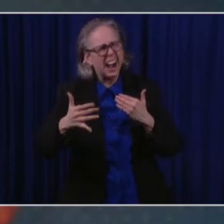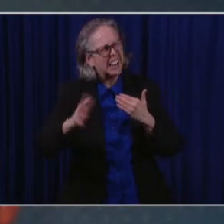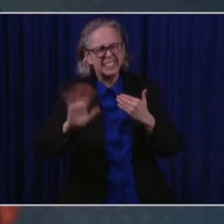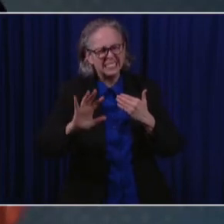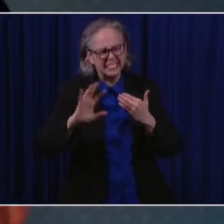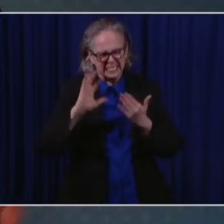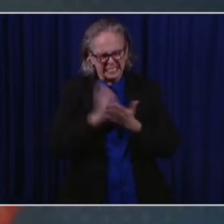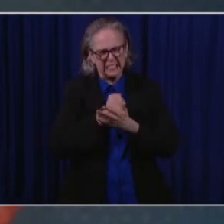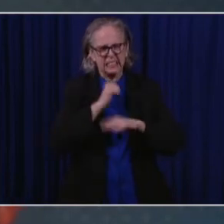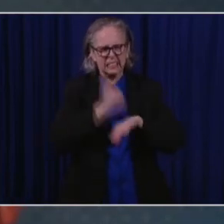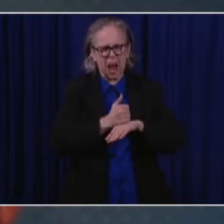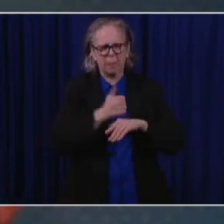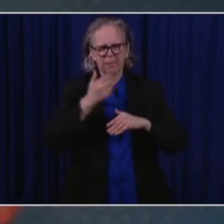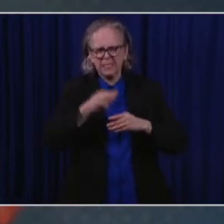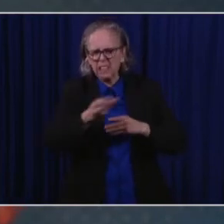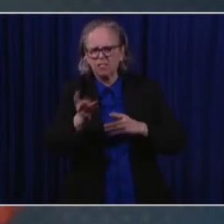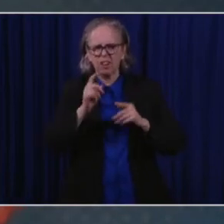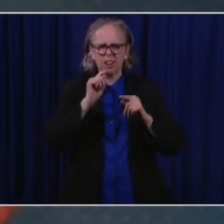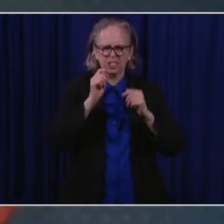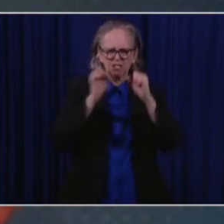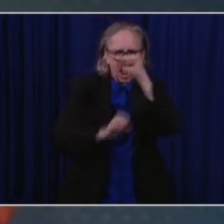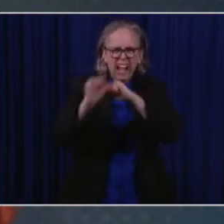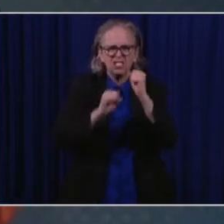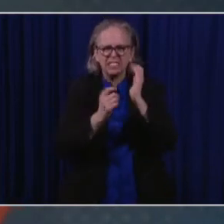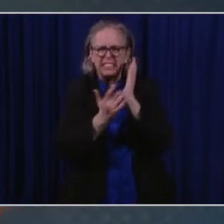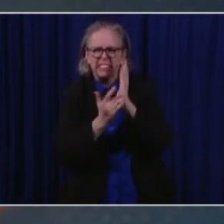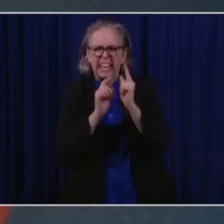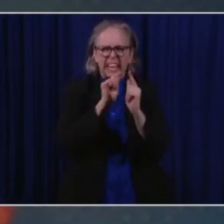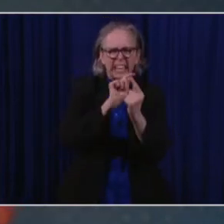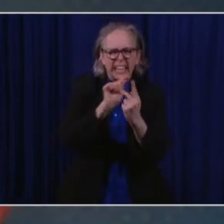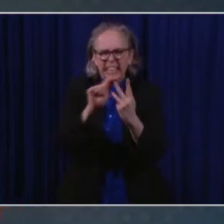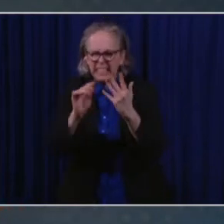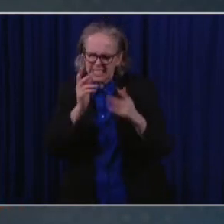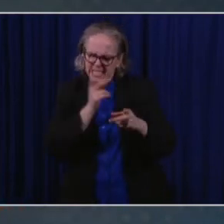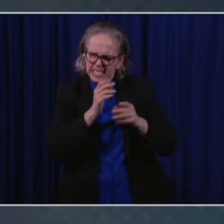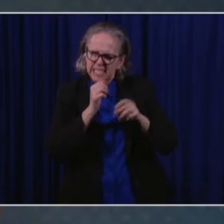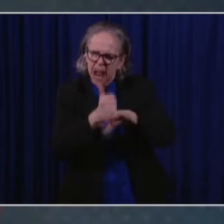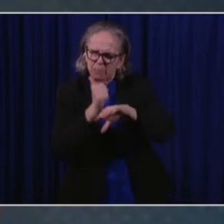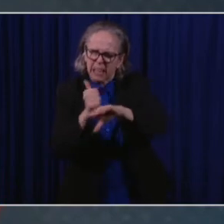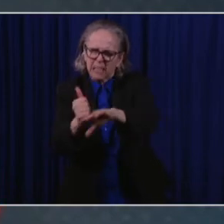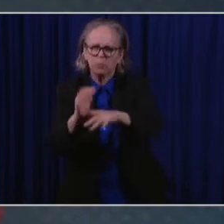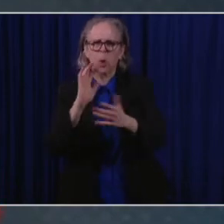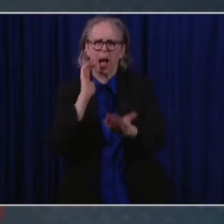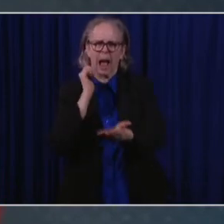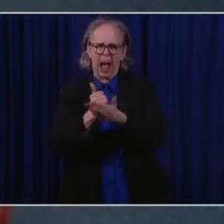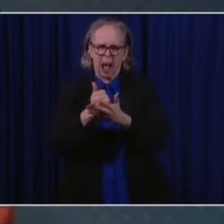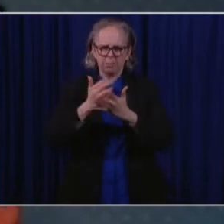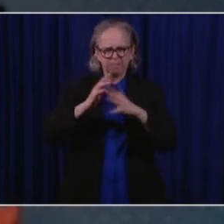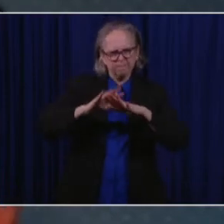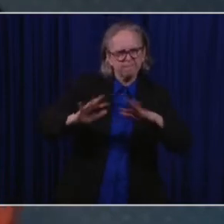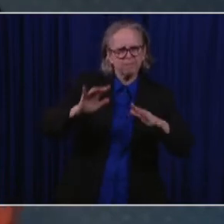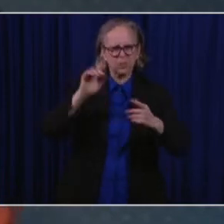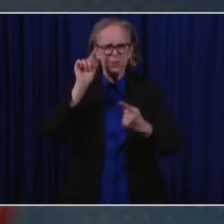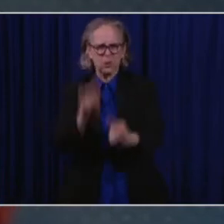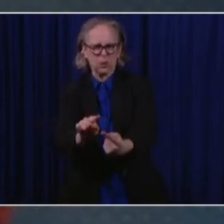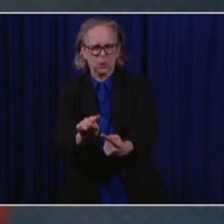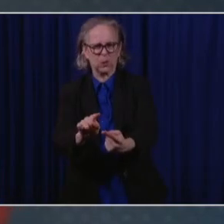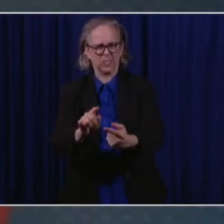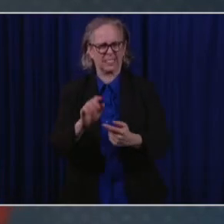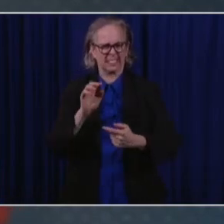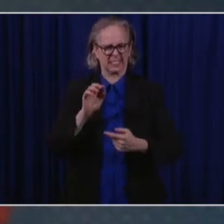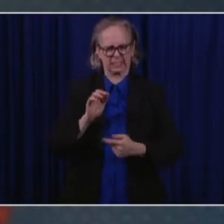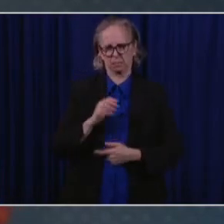effective in aborting some of the things that we're talking about and the stress on the healthcare system. So,